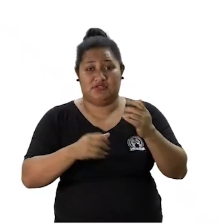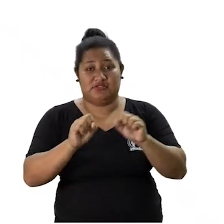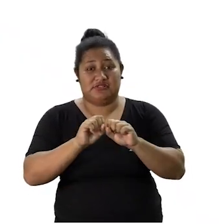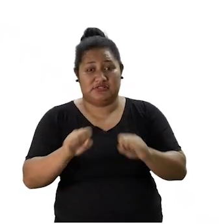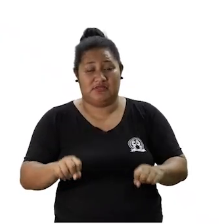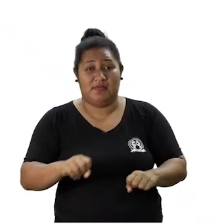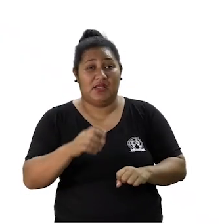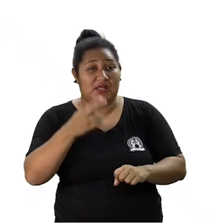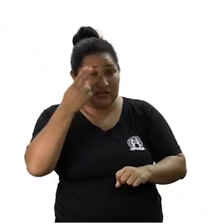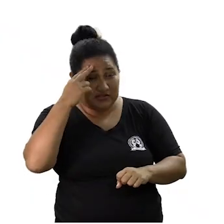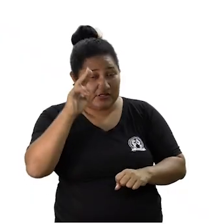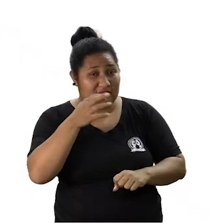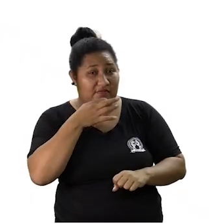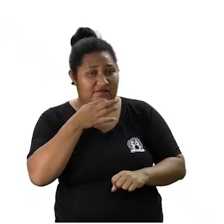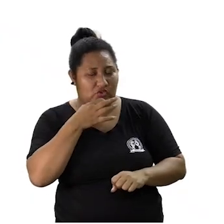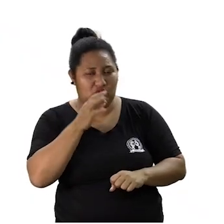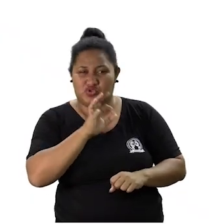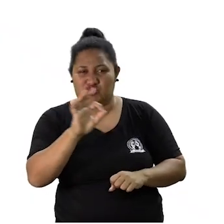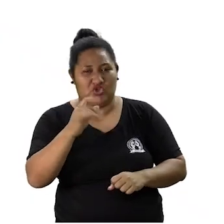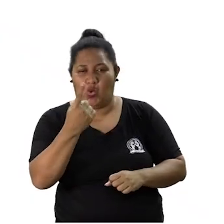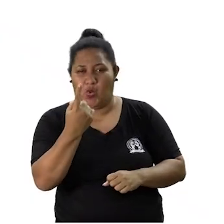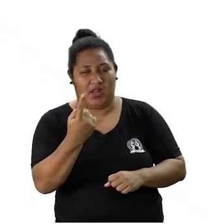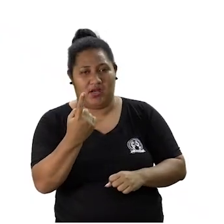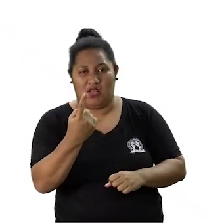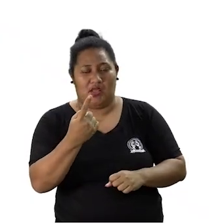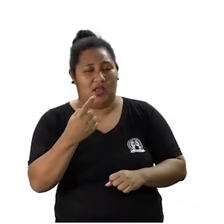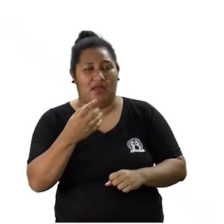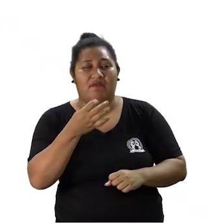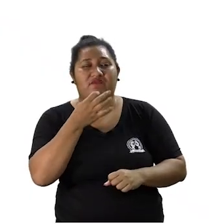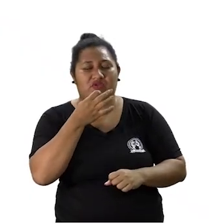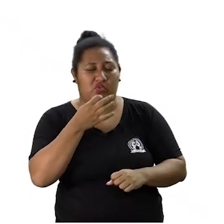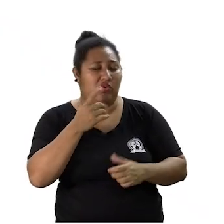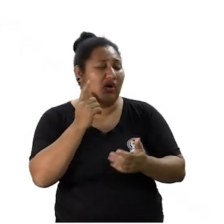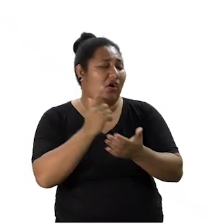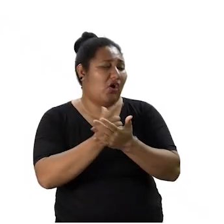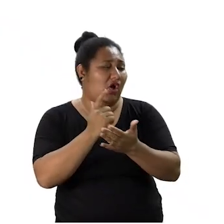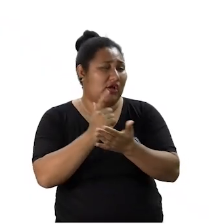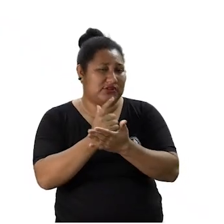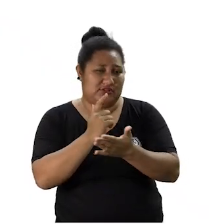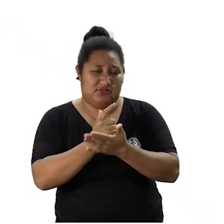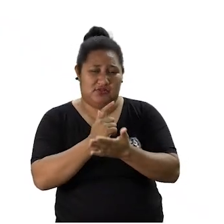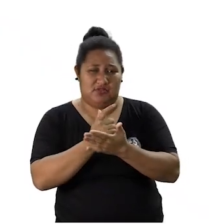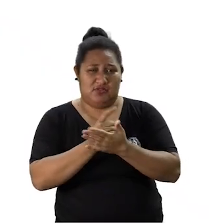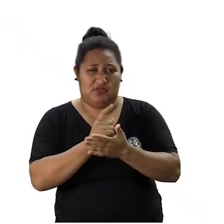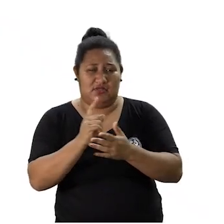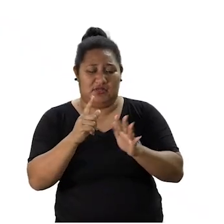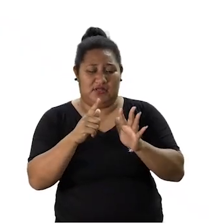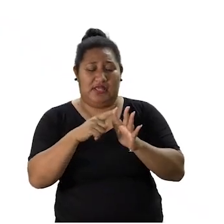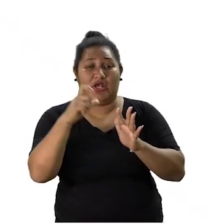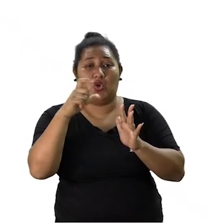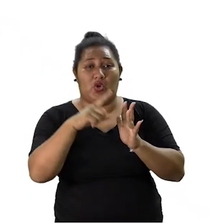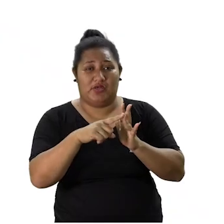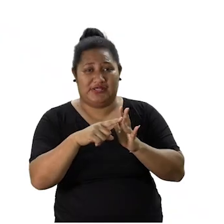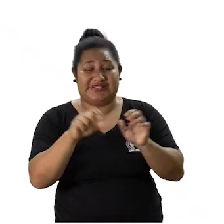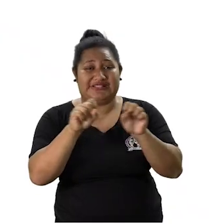few, e le na o le tasi e whaisi tele o ecosystems po